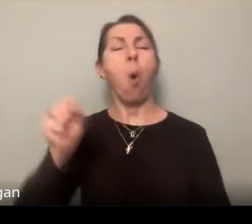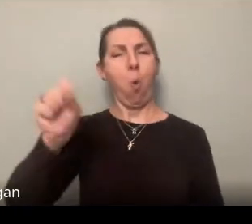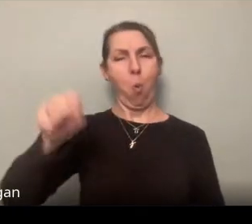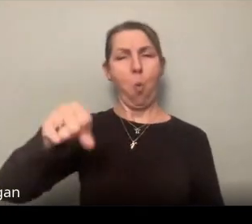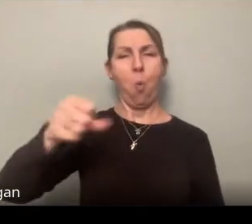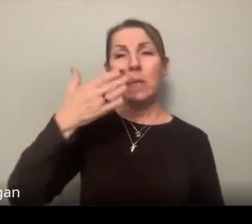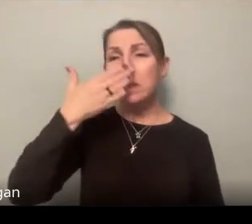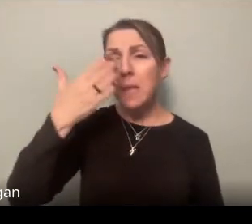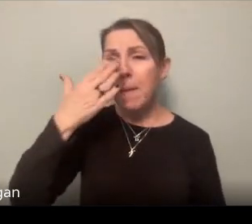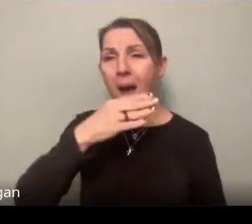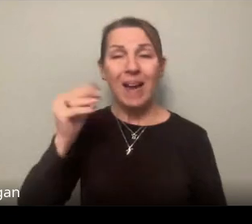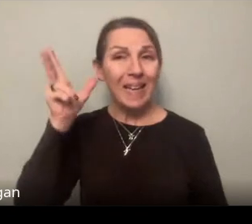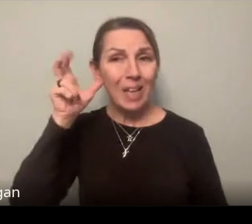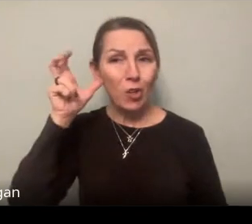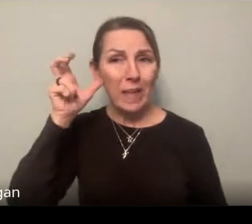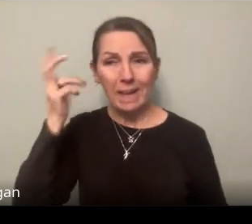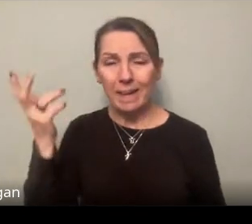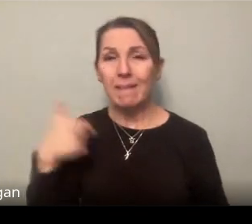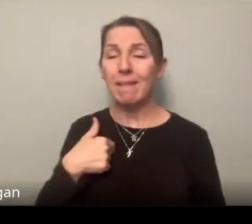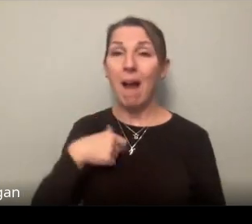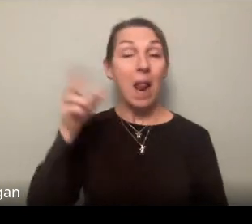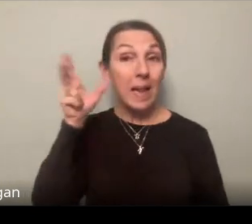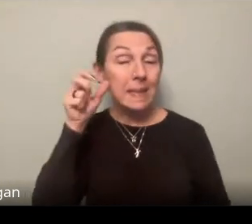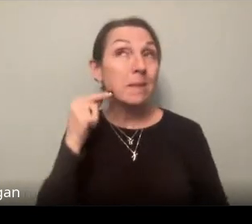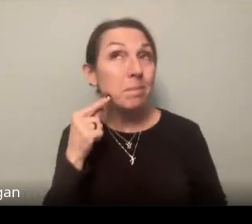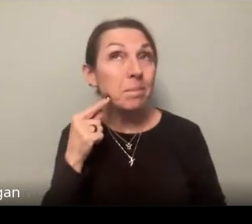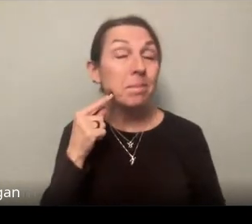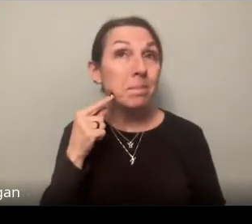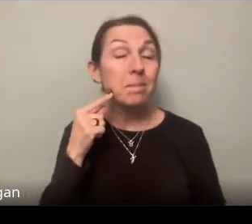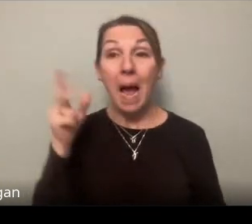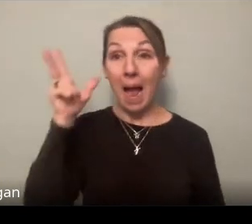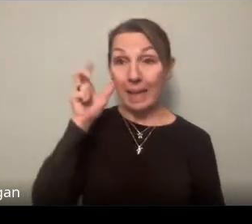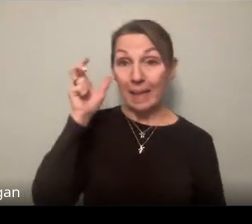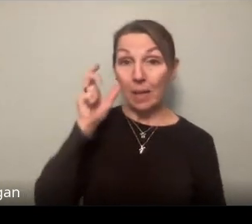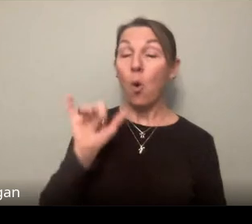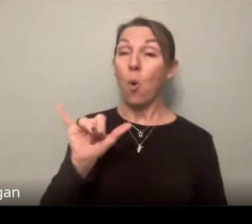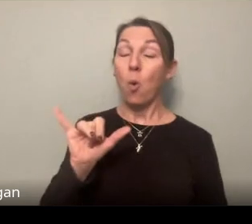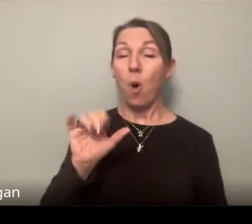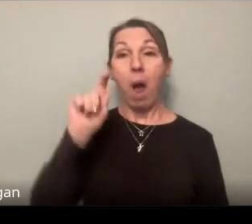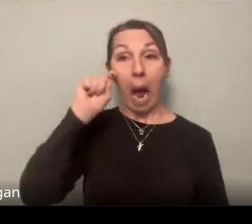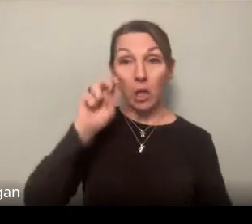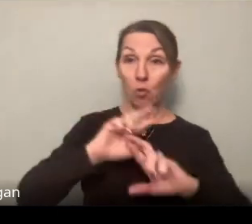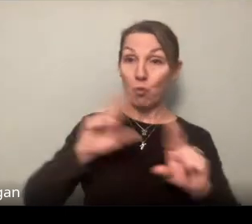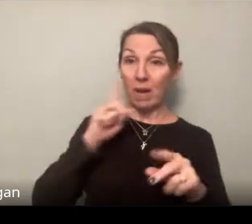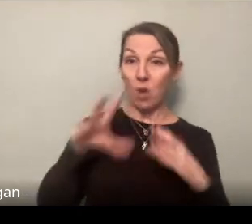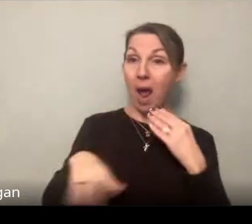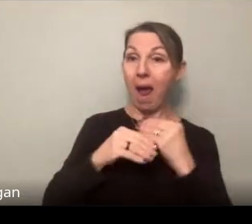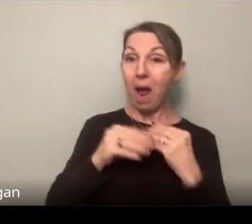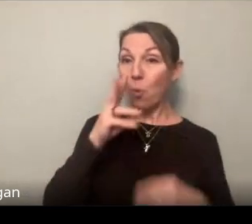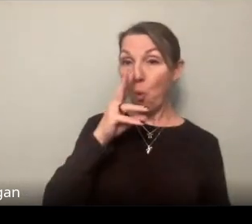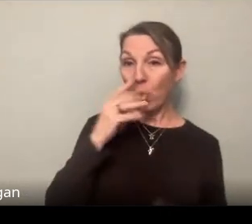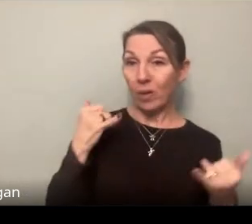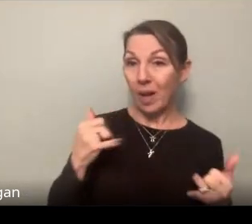Absolutely. Smell and hearing too. Like I like listen. Like I'm here, I'm like, okay, these onions are ready for me to add the water